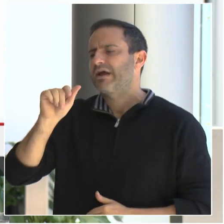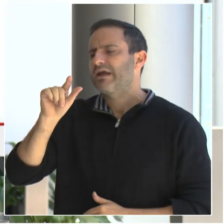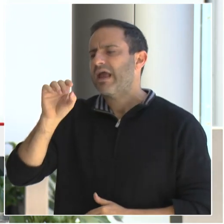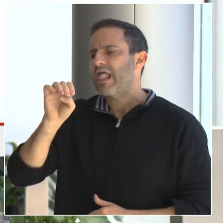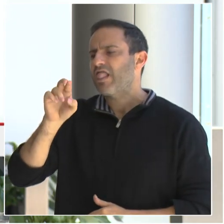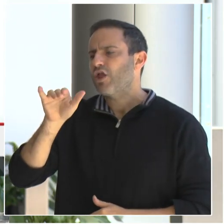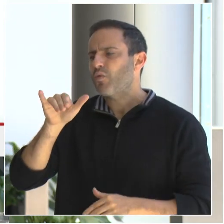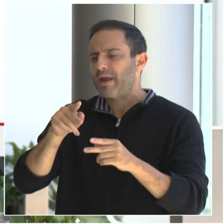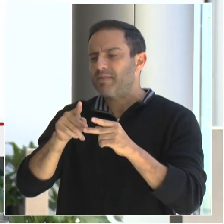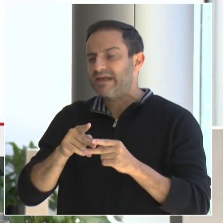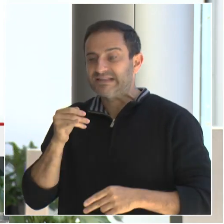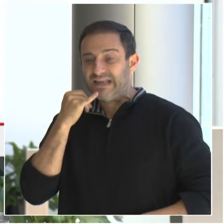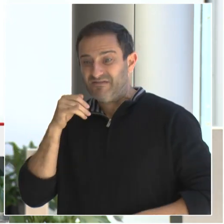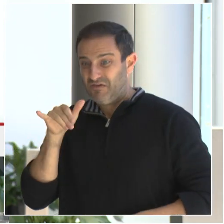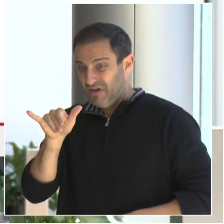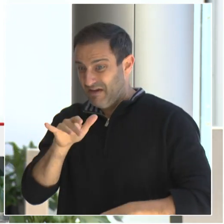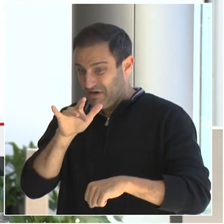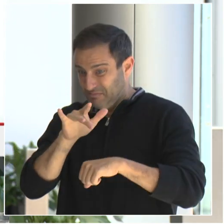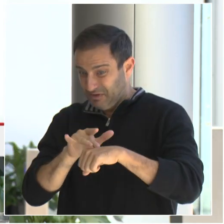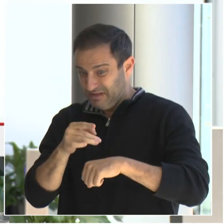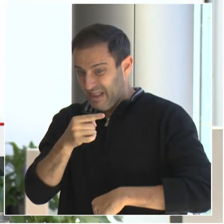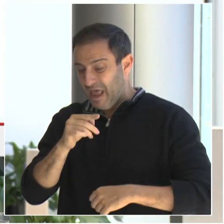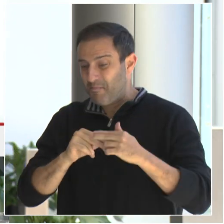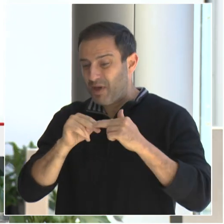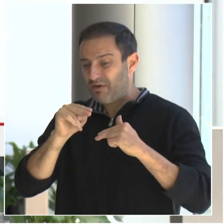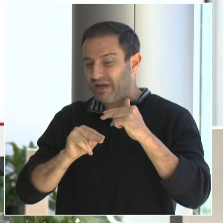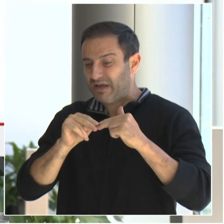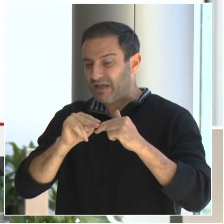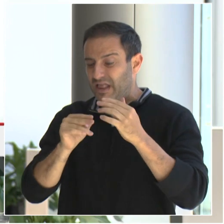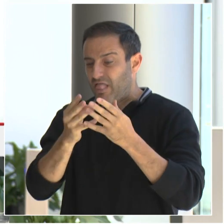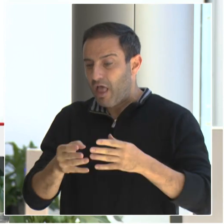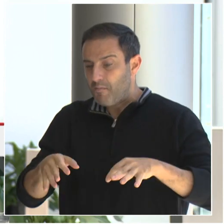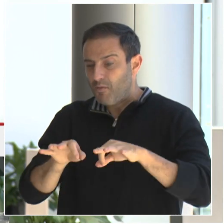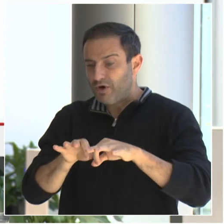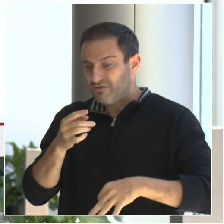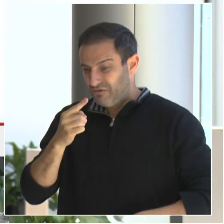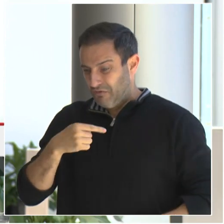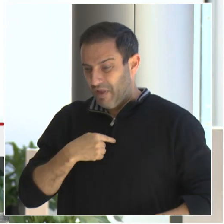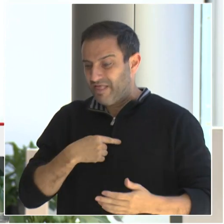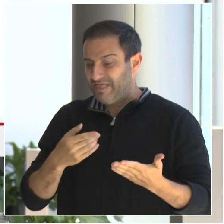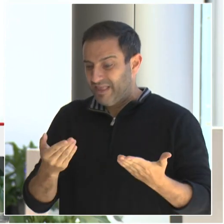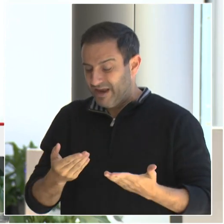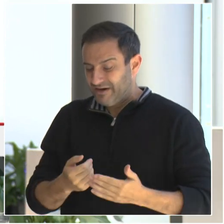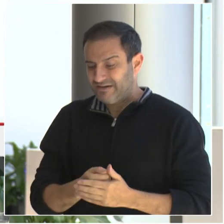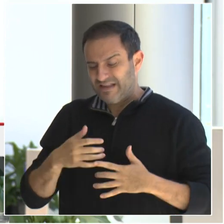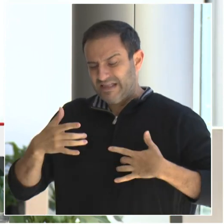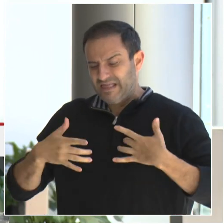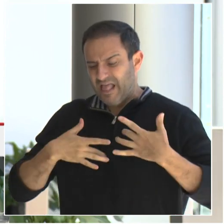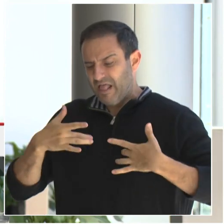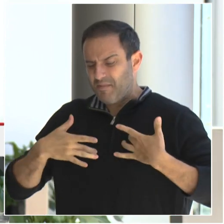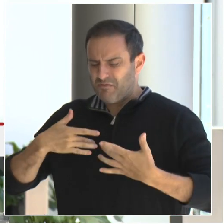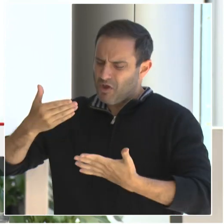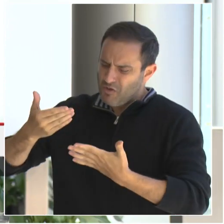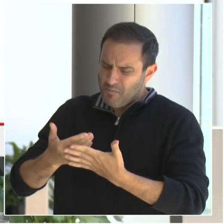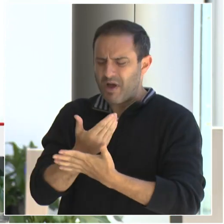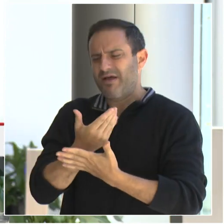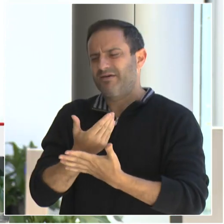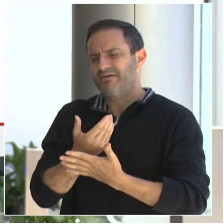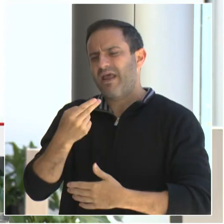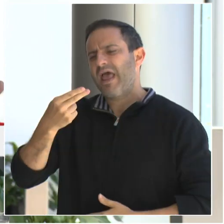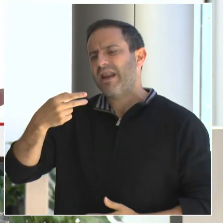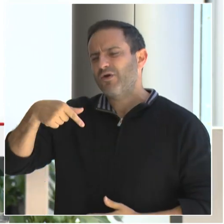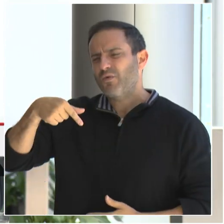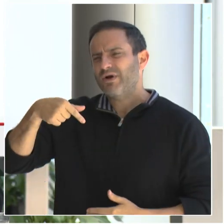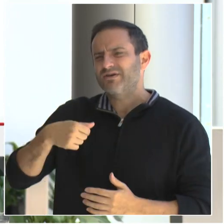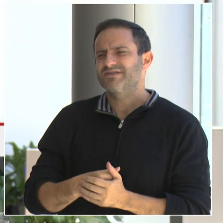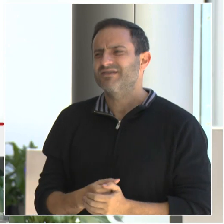stepped foot in that building, you know how important it is for us to be standing here today, celebrating a modern headquarters, and it even